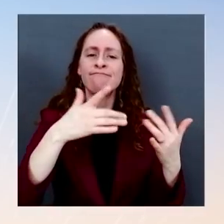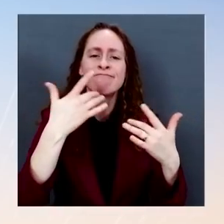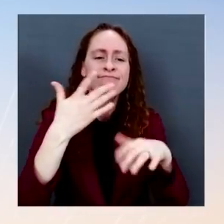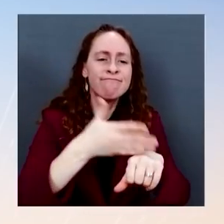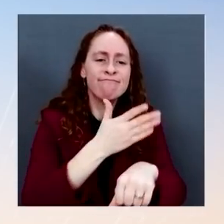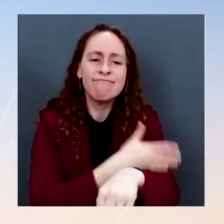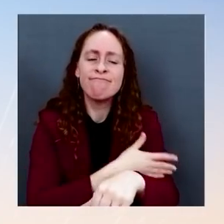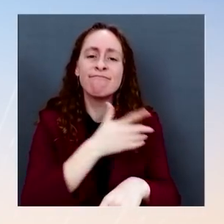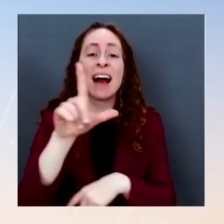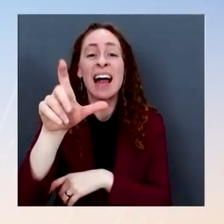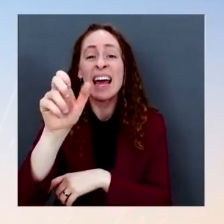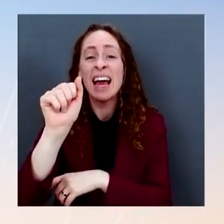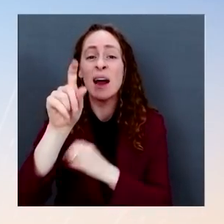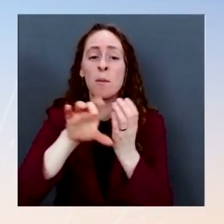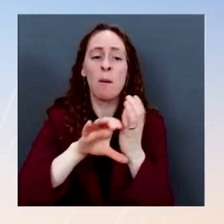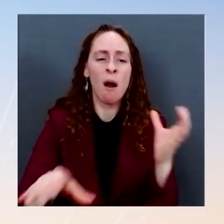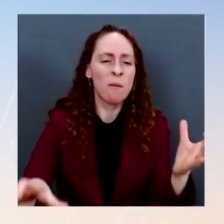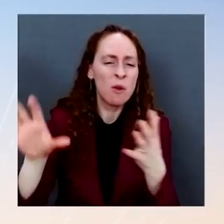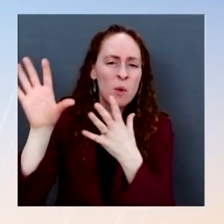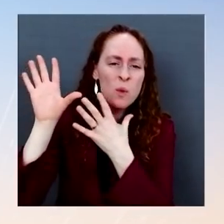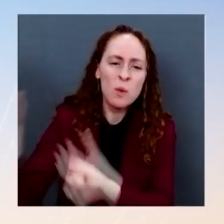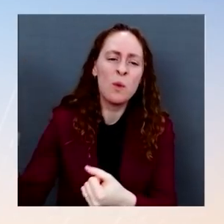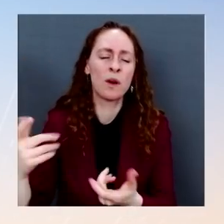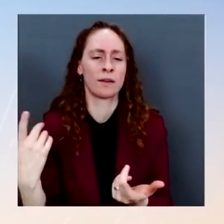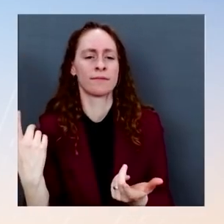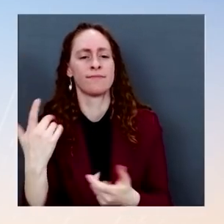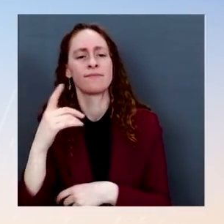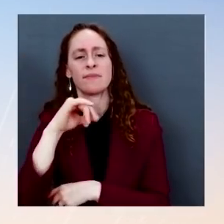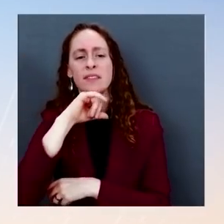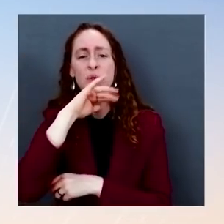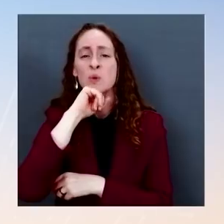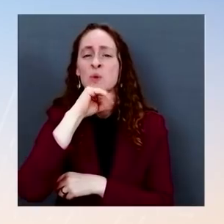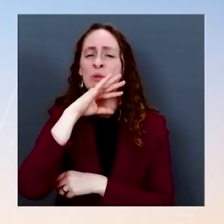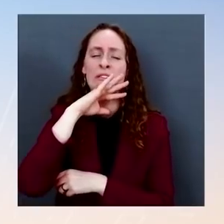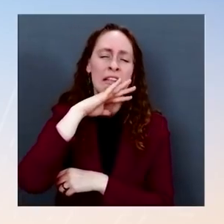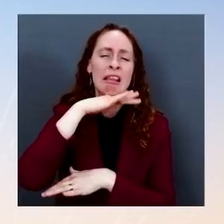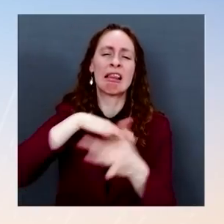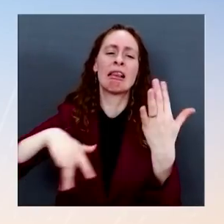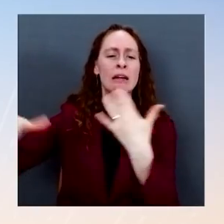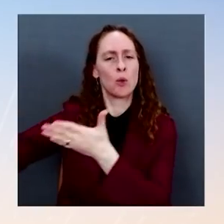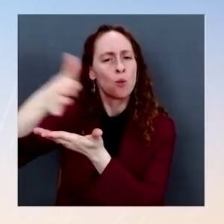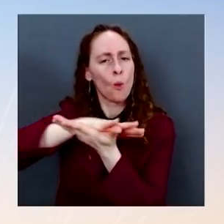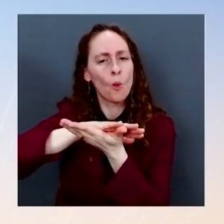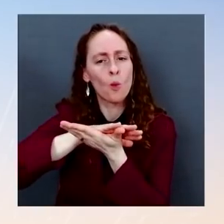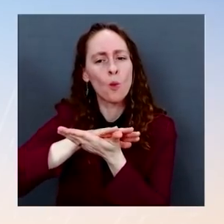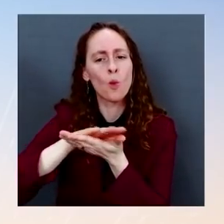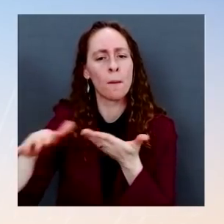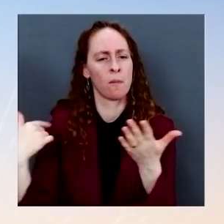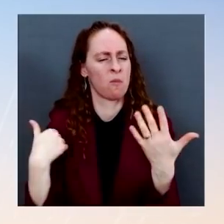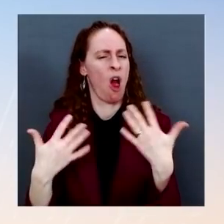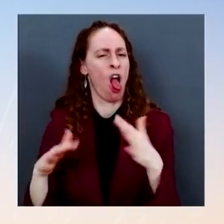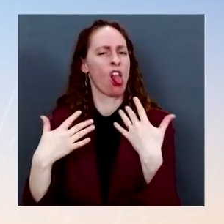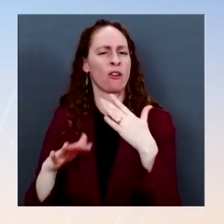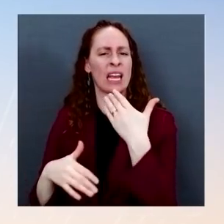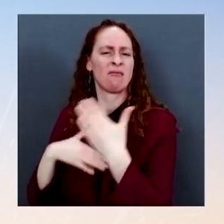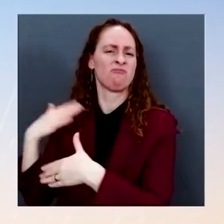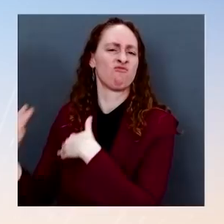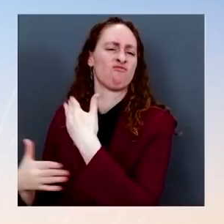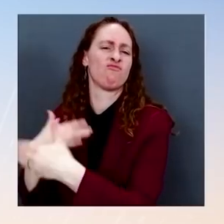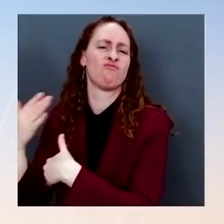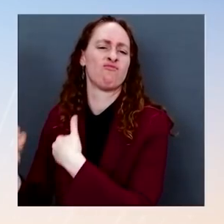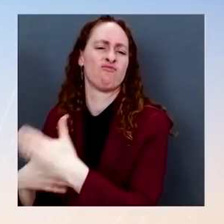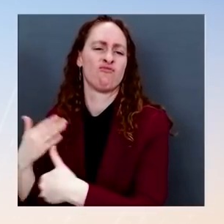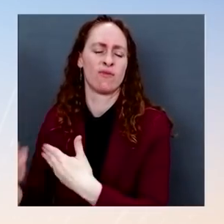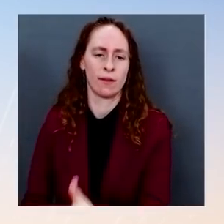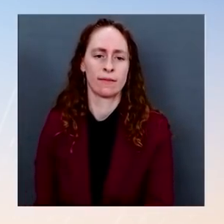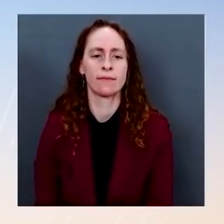say it is clear from the president's accomplishments and agenda to date that climate and the climate crisis is going to continue to be front and